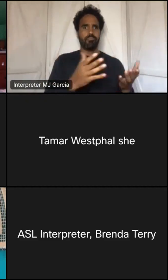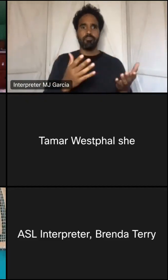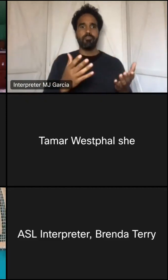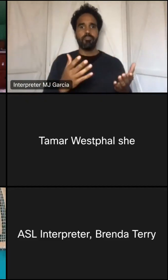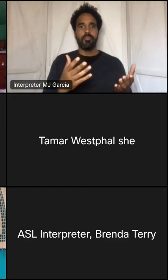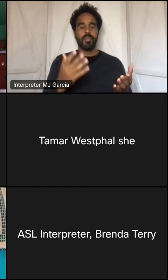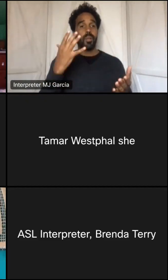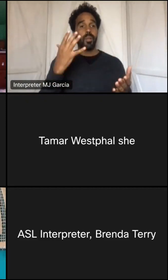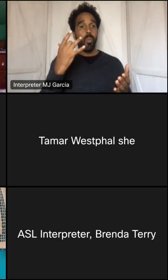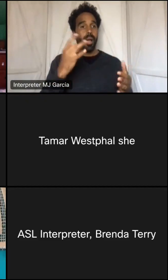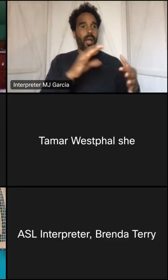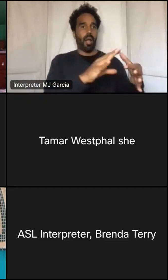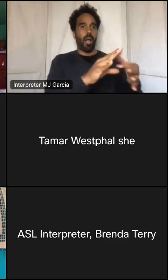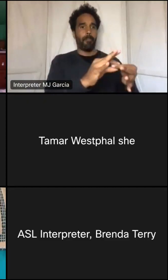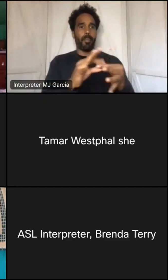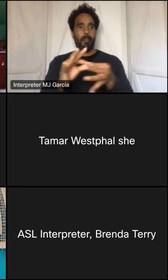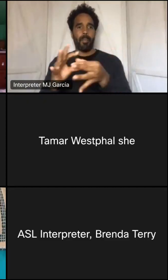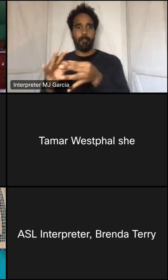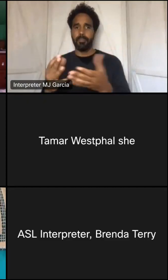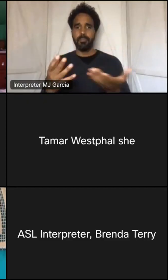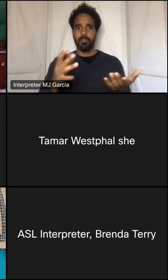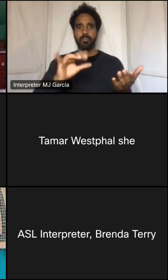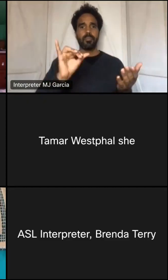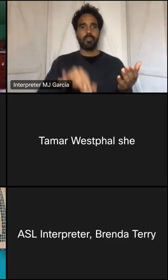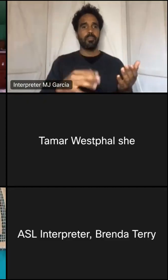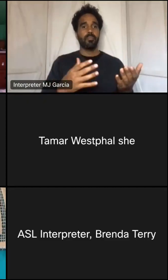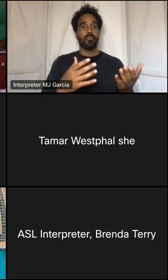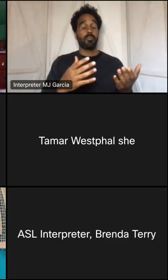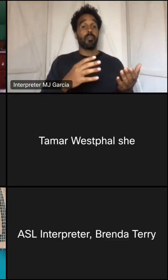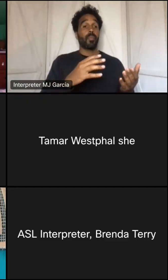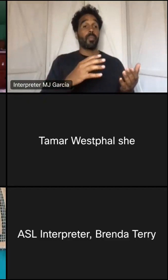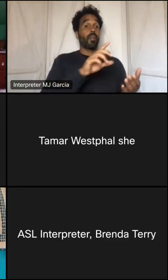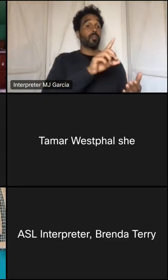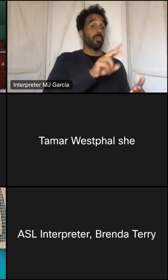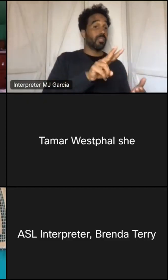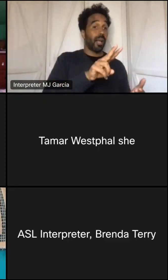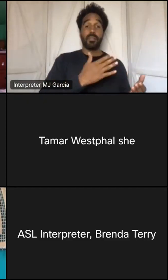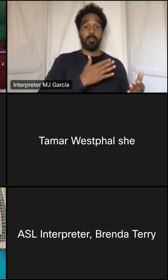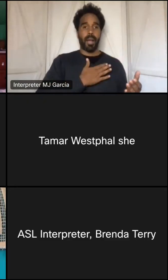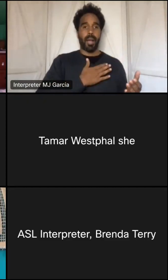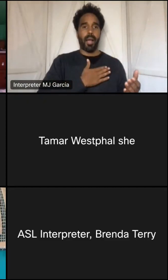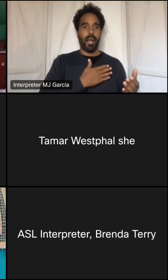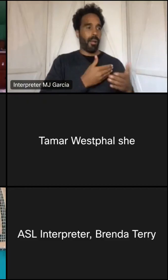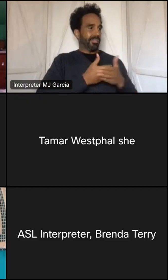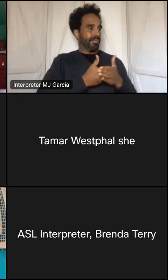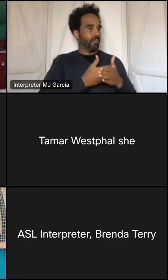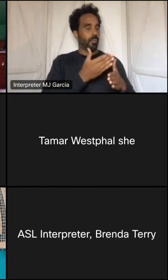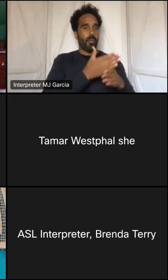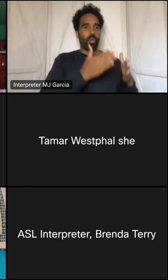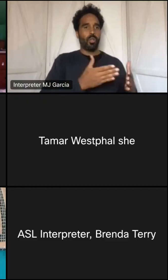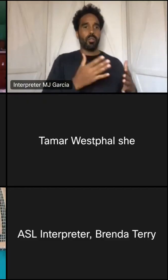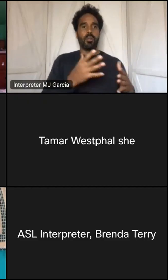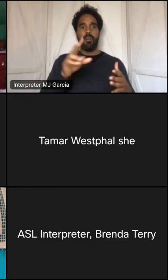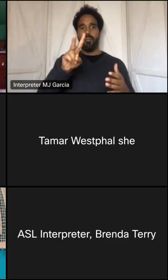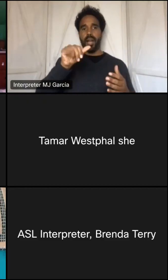are these connections between intimate partner violence and the ways we cope and the systems that we